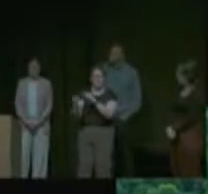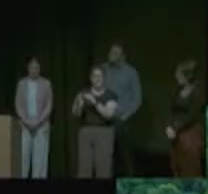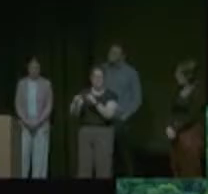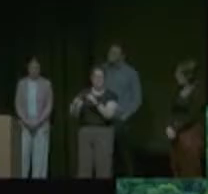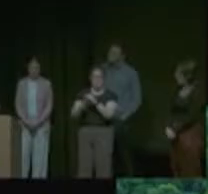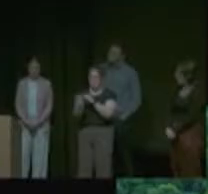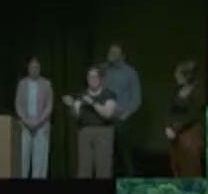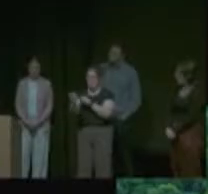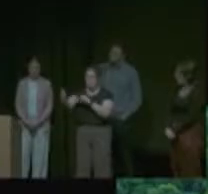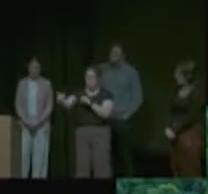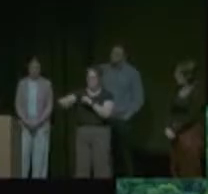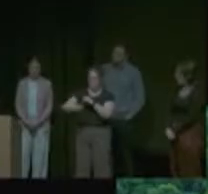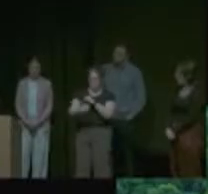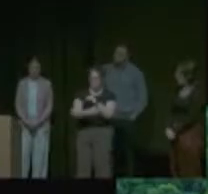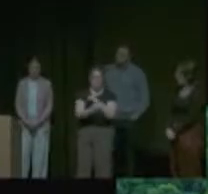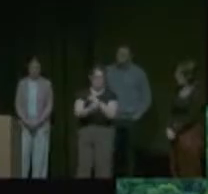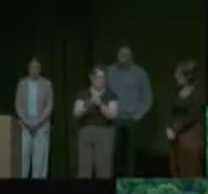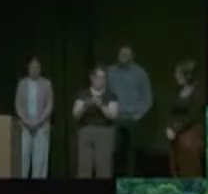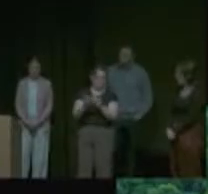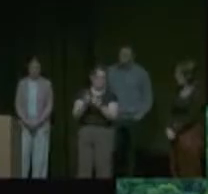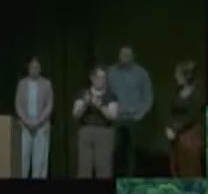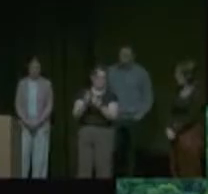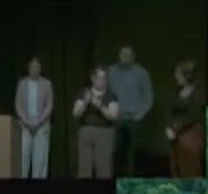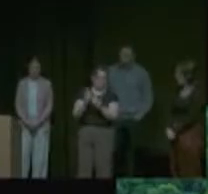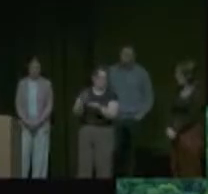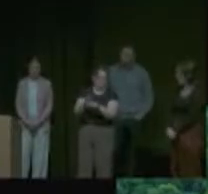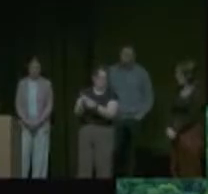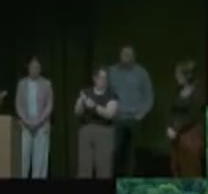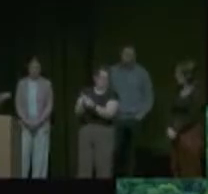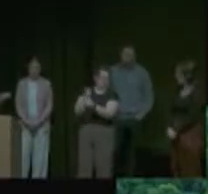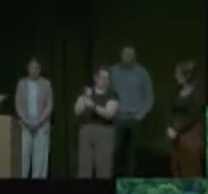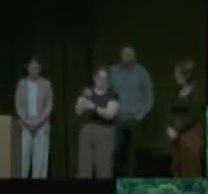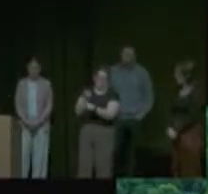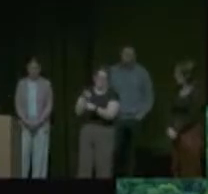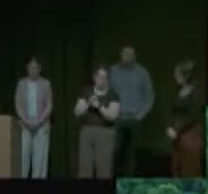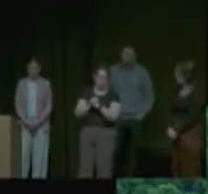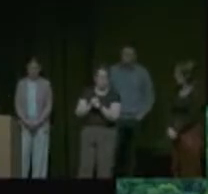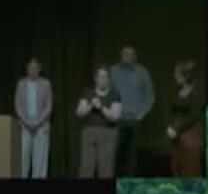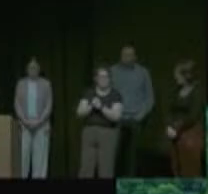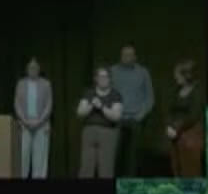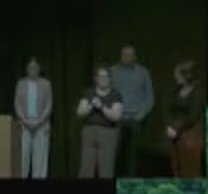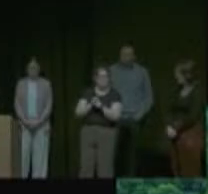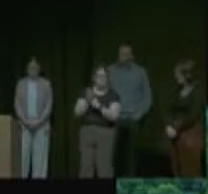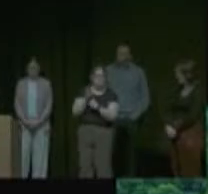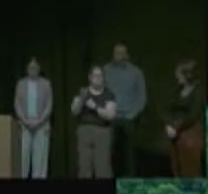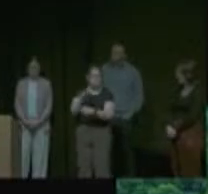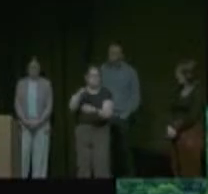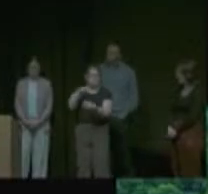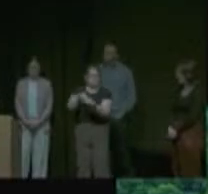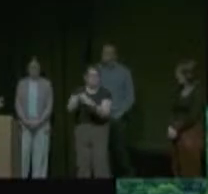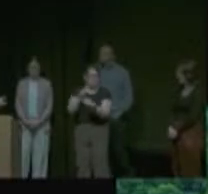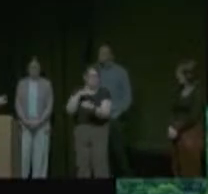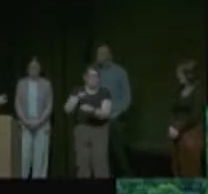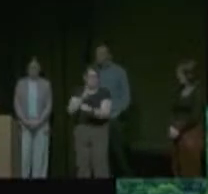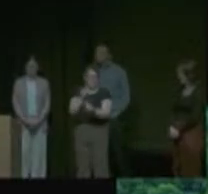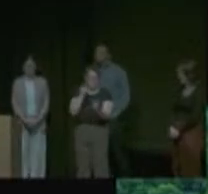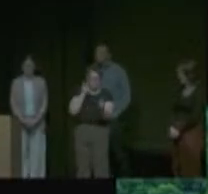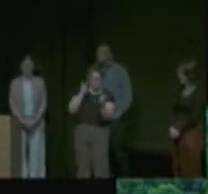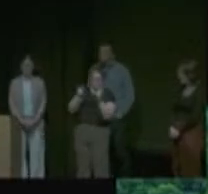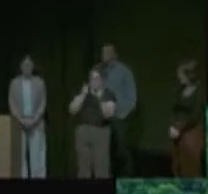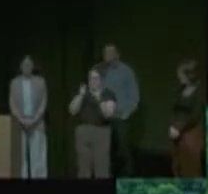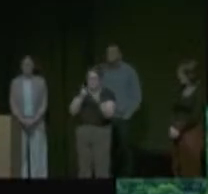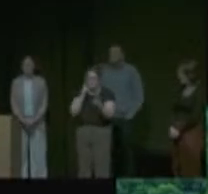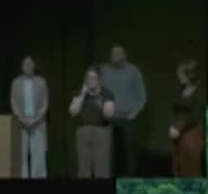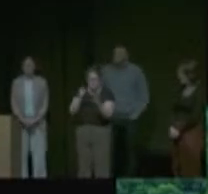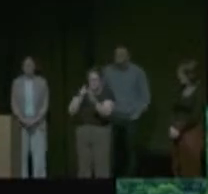downstream to take advantage of those. So they'll lag behind a little bit. And that'll be part of what we all watch and see how long it